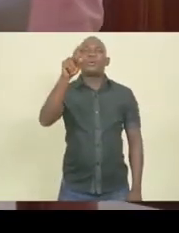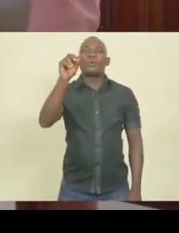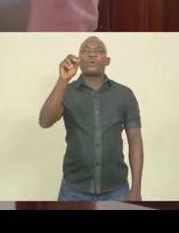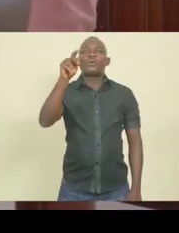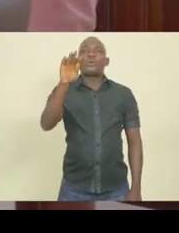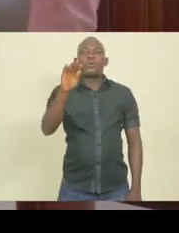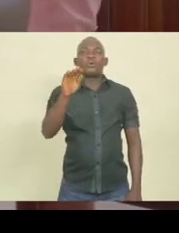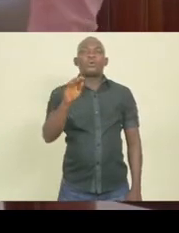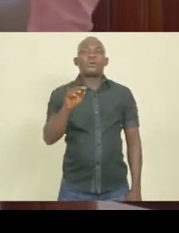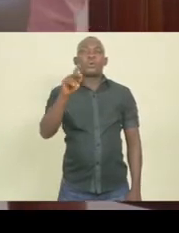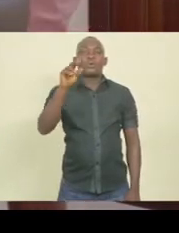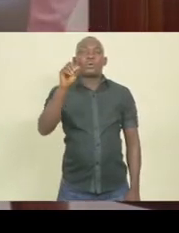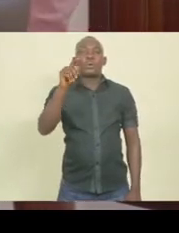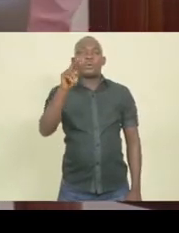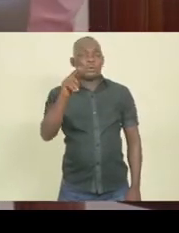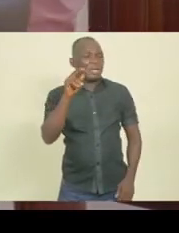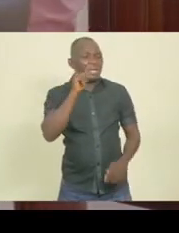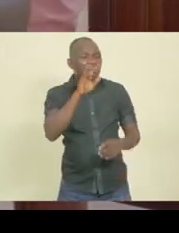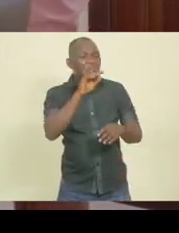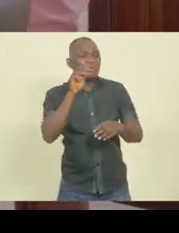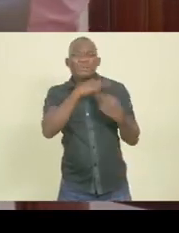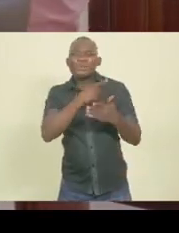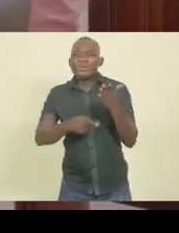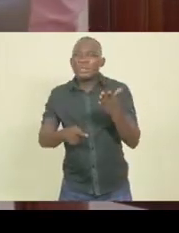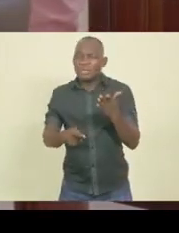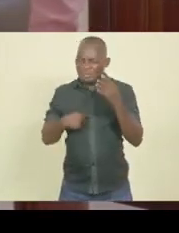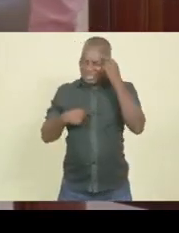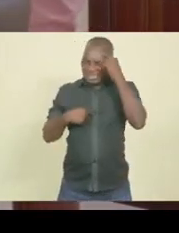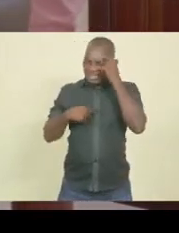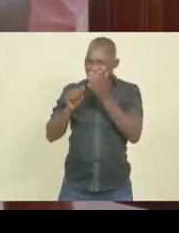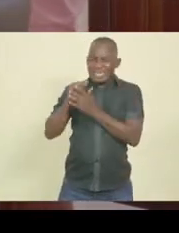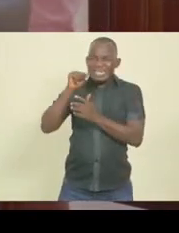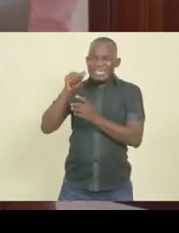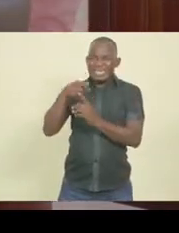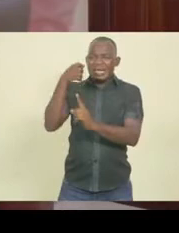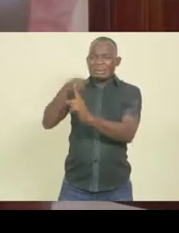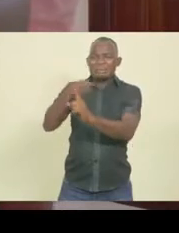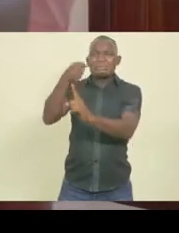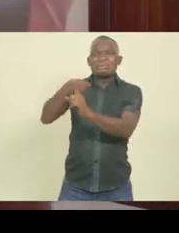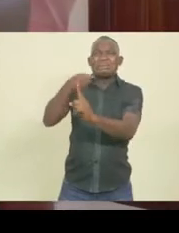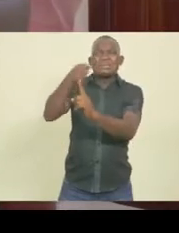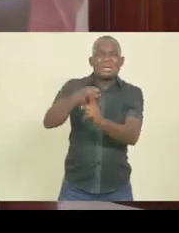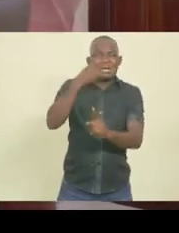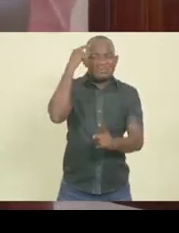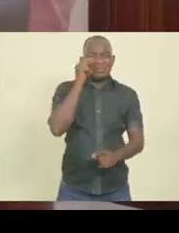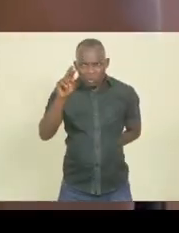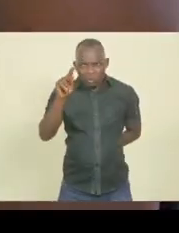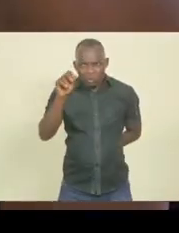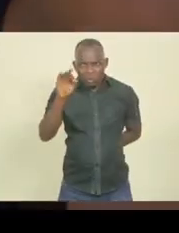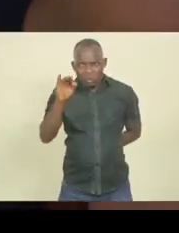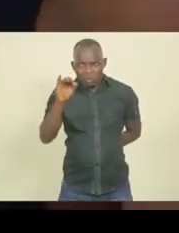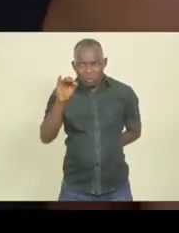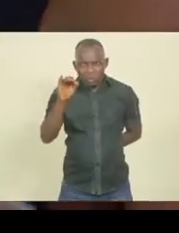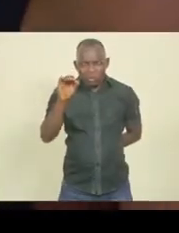Coco Kofi. Yeah. What does she do? I think she's an advocate whatsoever for kids.